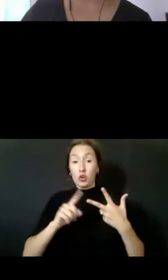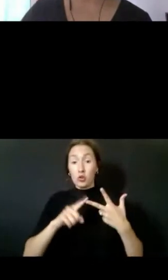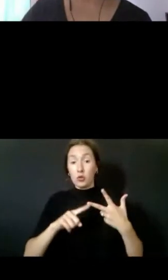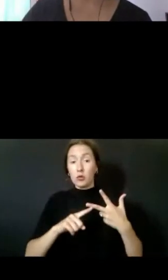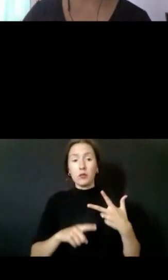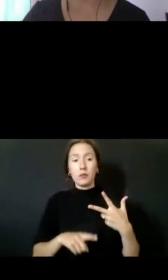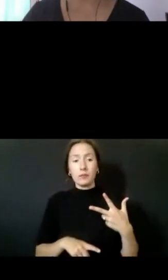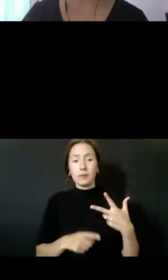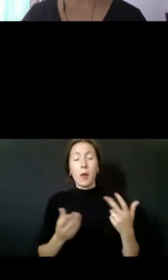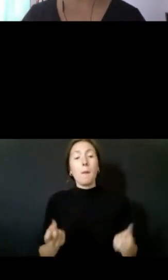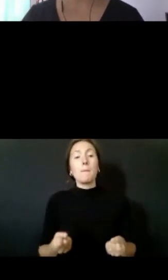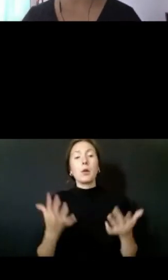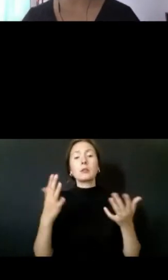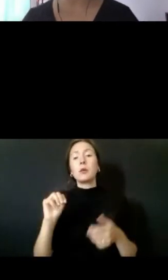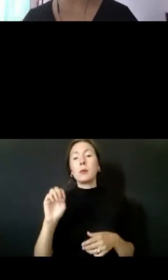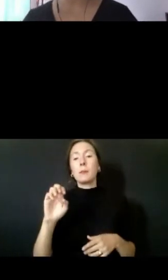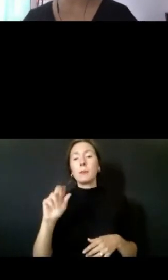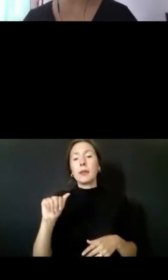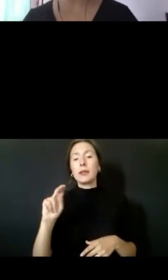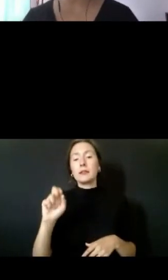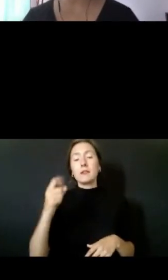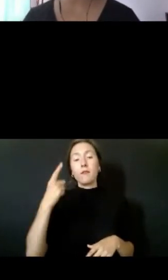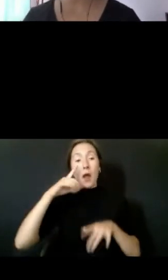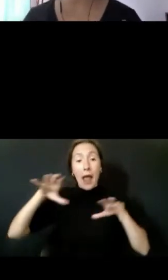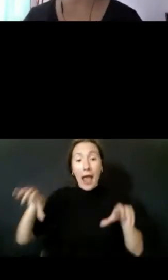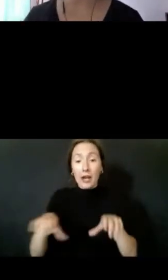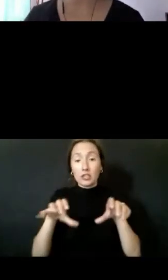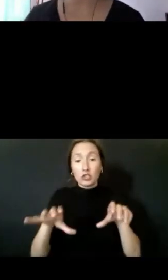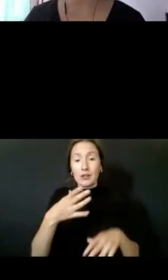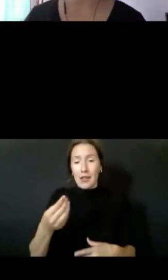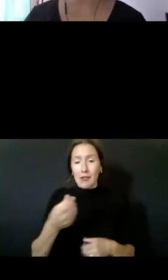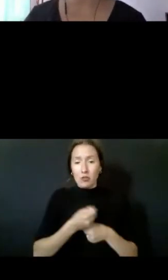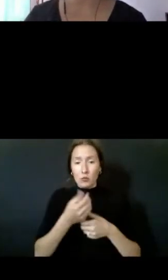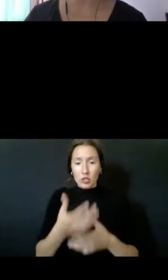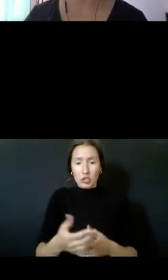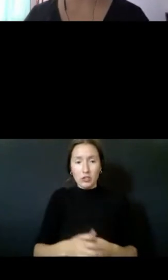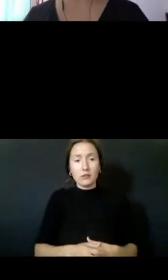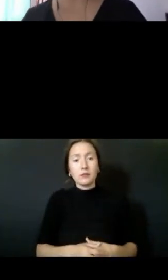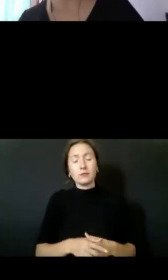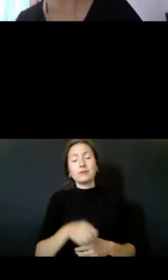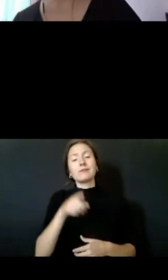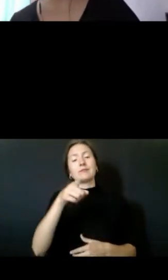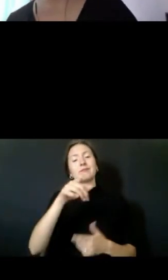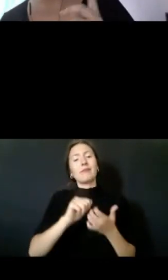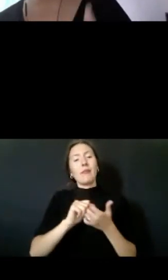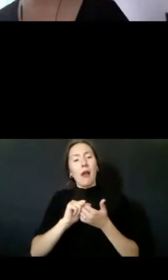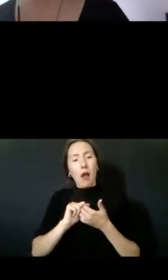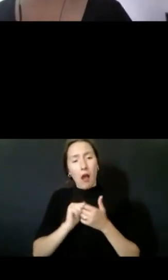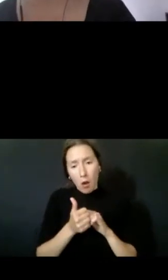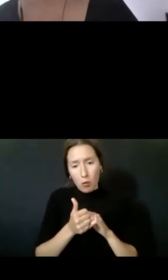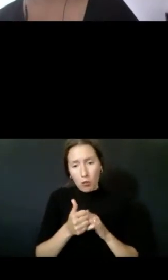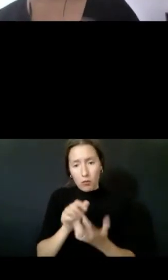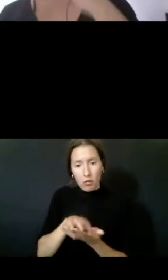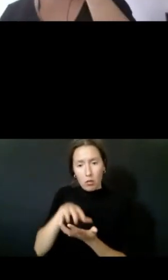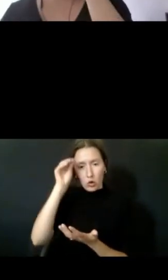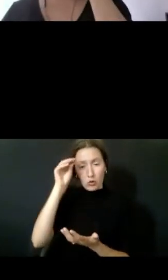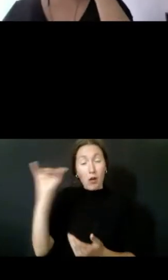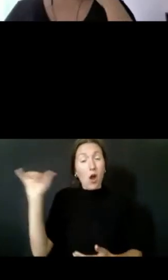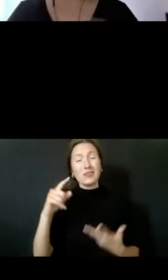of medium that we actually do. And that's actually what most of us are doing already in our training classes. The third element